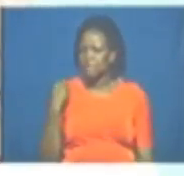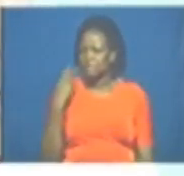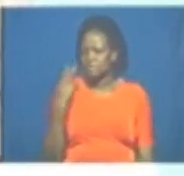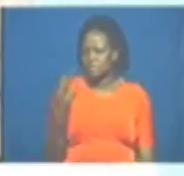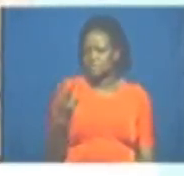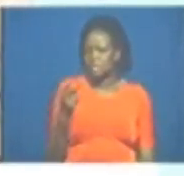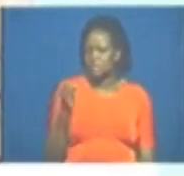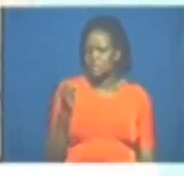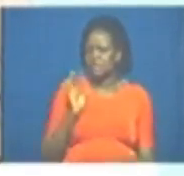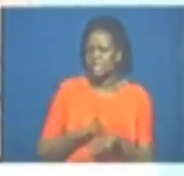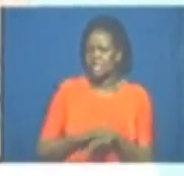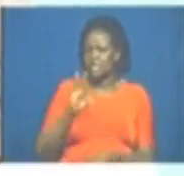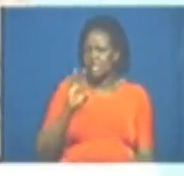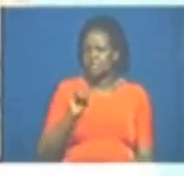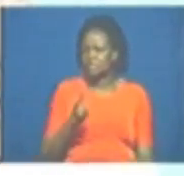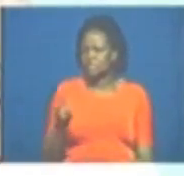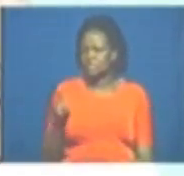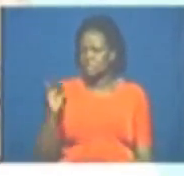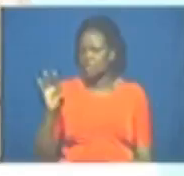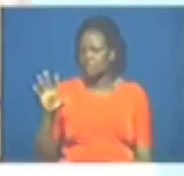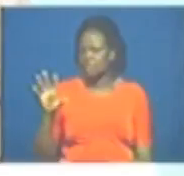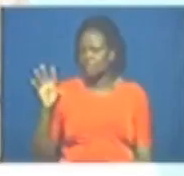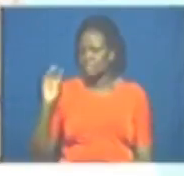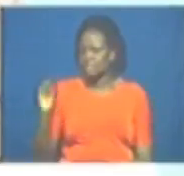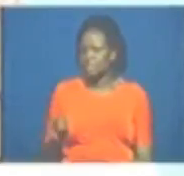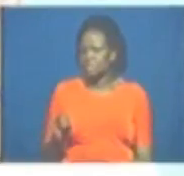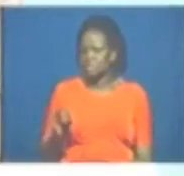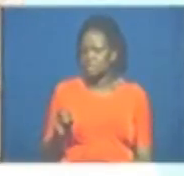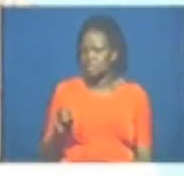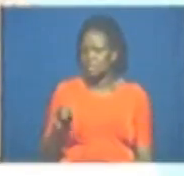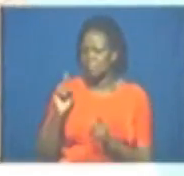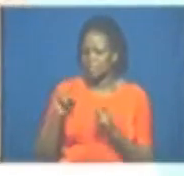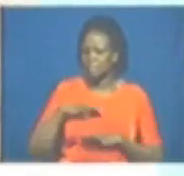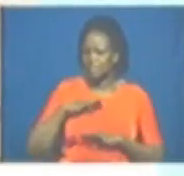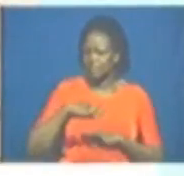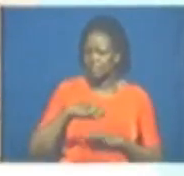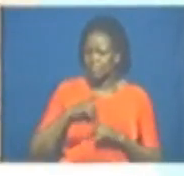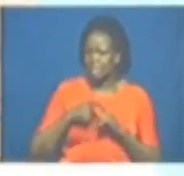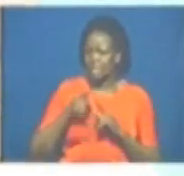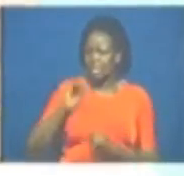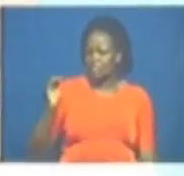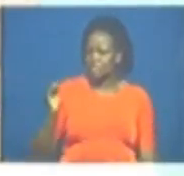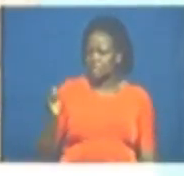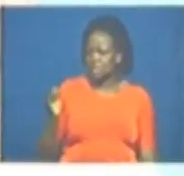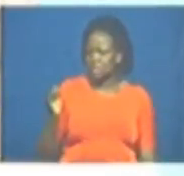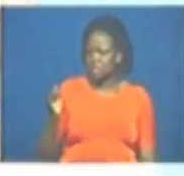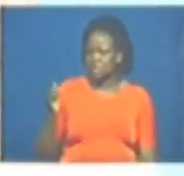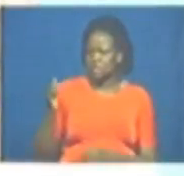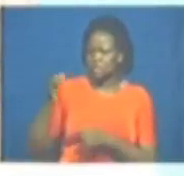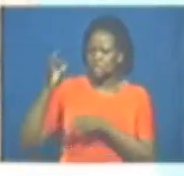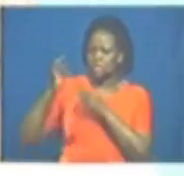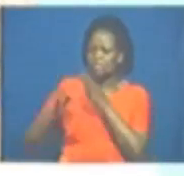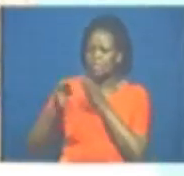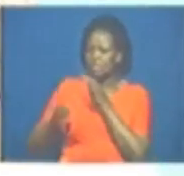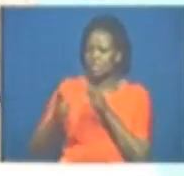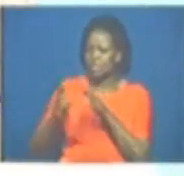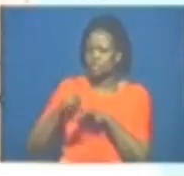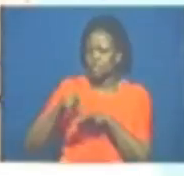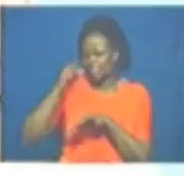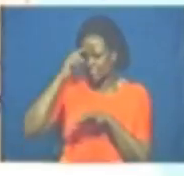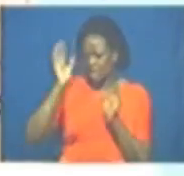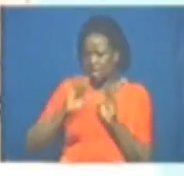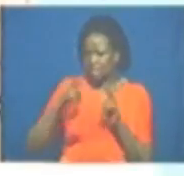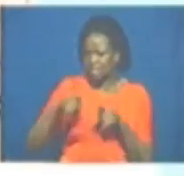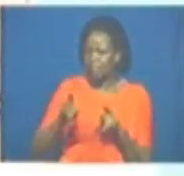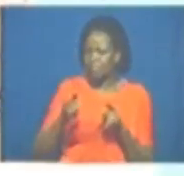get 30, 35%, that should be adequate. And you know, counties are not supposed just to rely on national government. They are supposed to generate